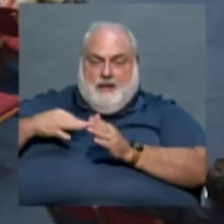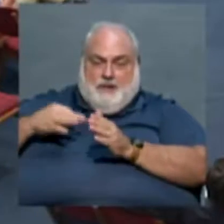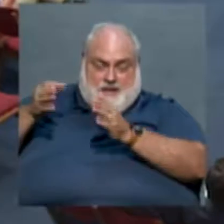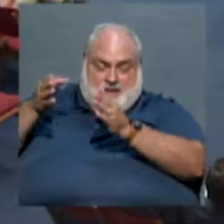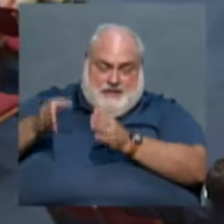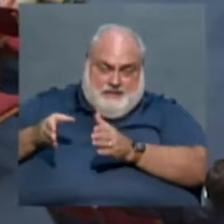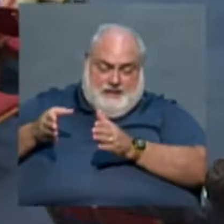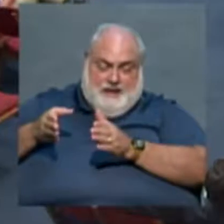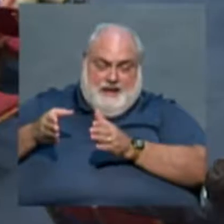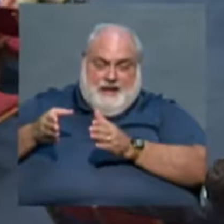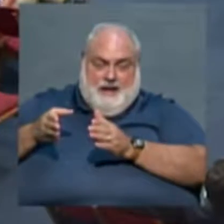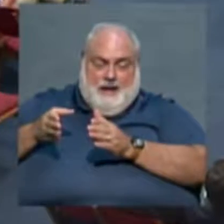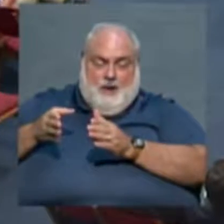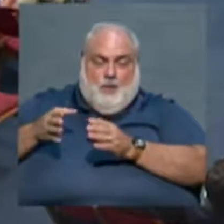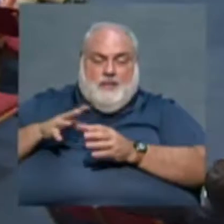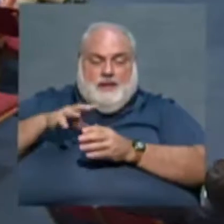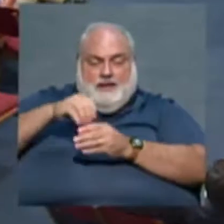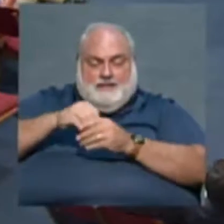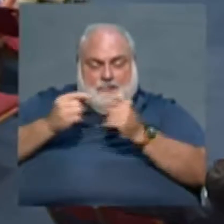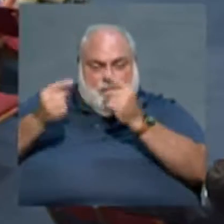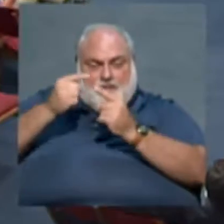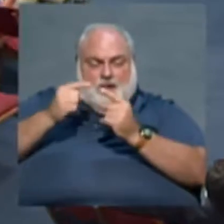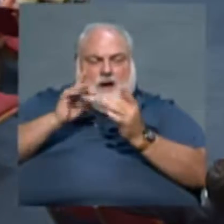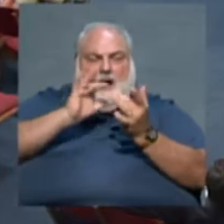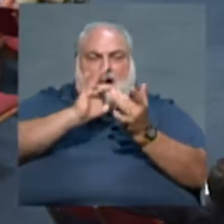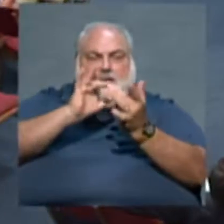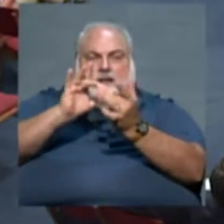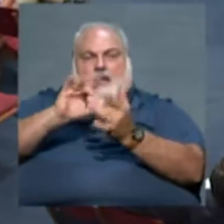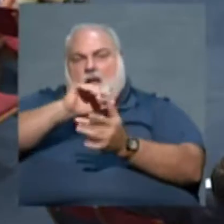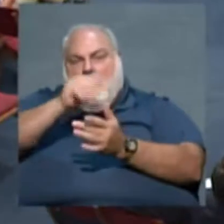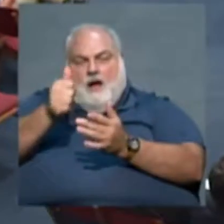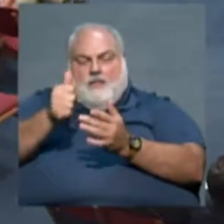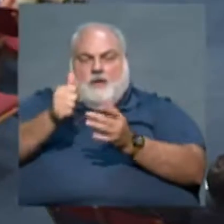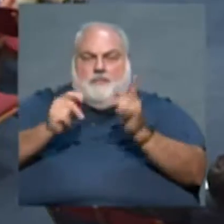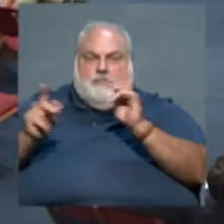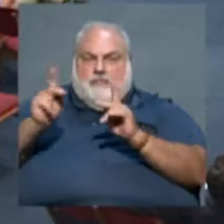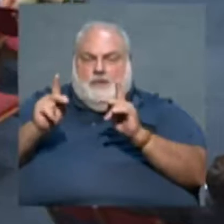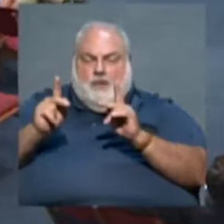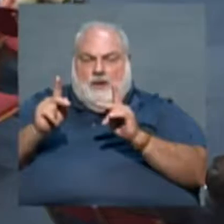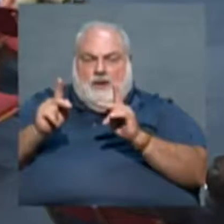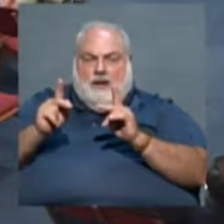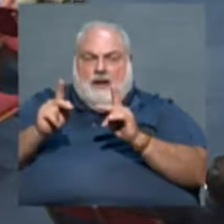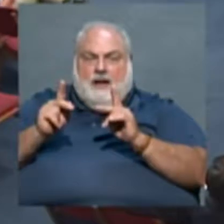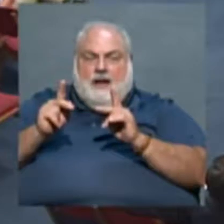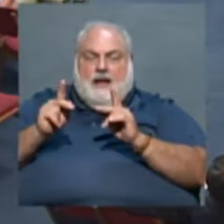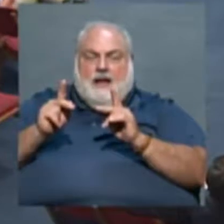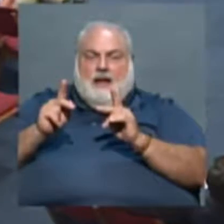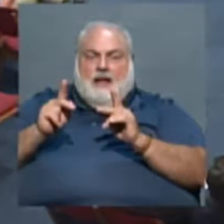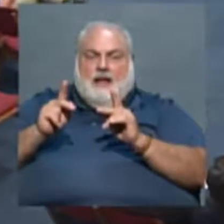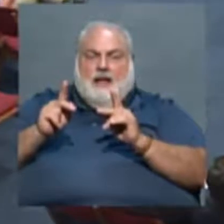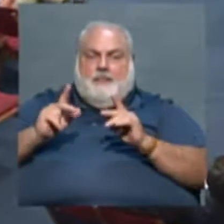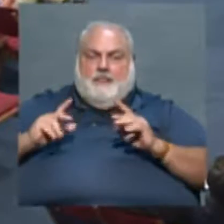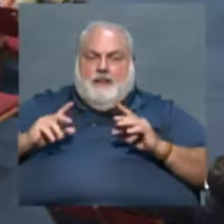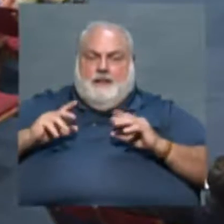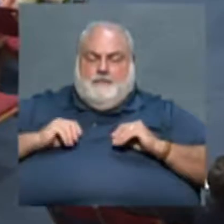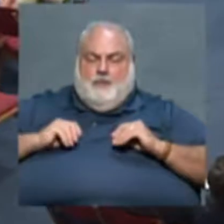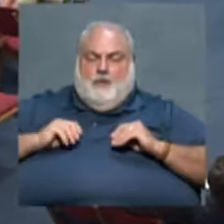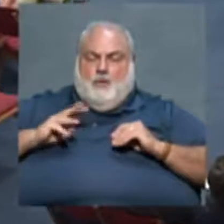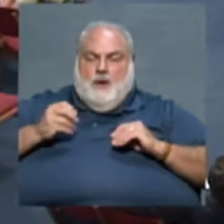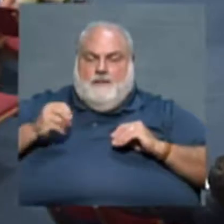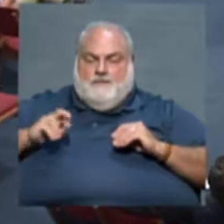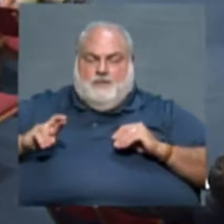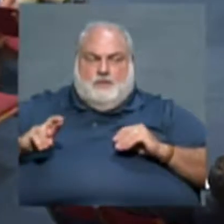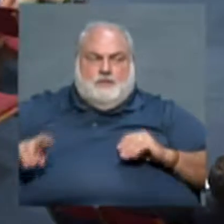in light of their reaching out to the other property owners, and I move for acceptance of a bylaw waiver in this